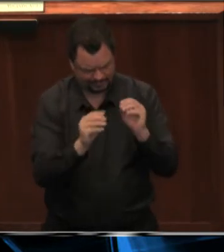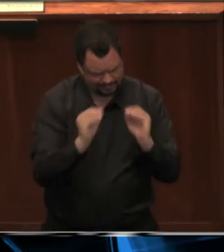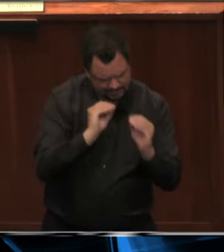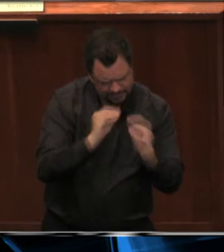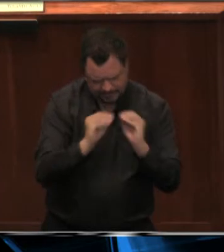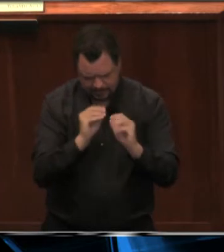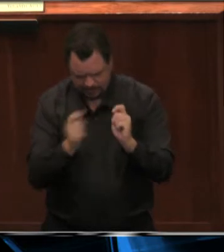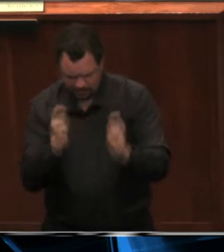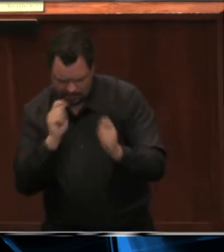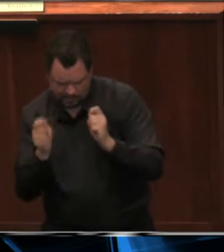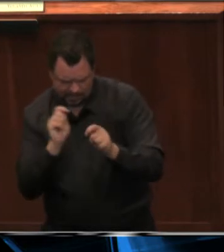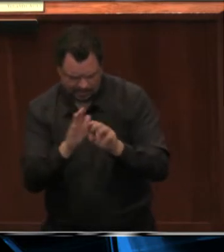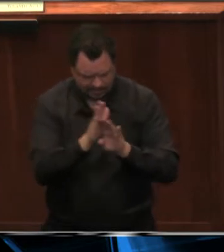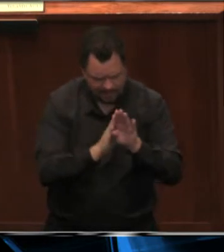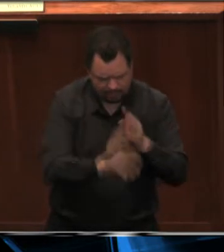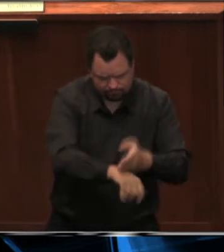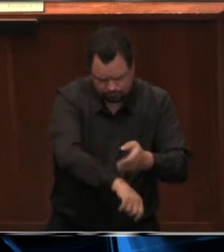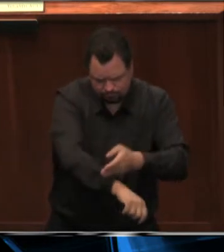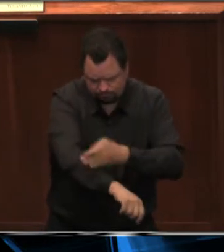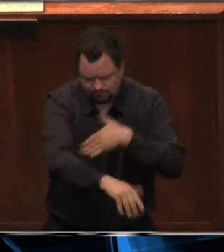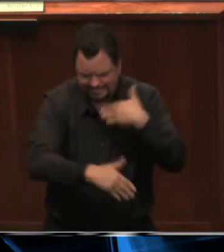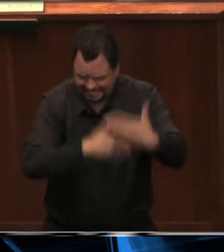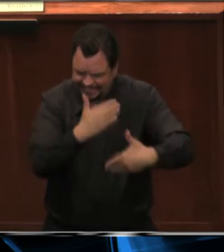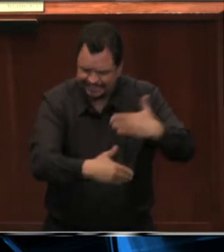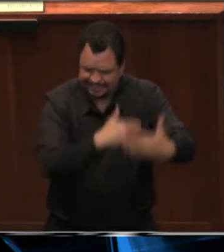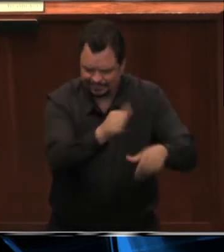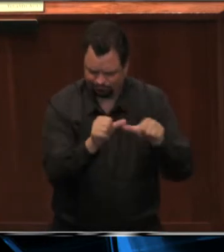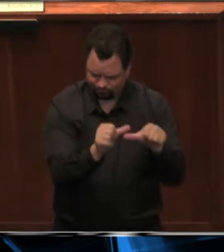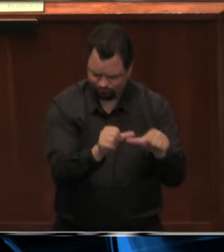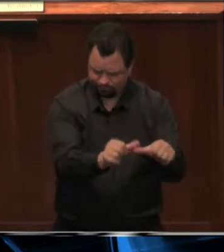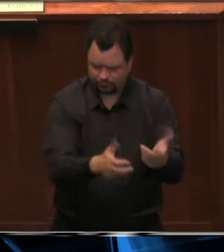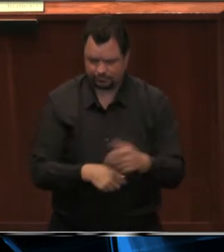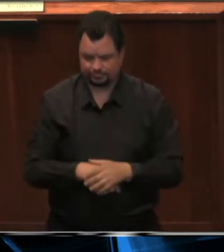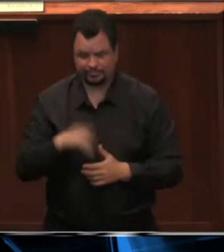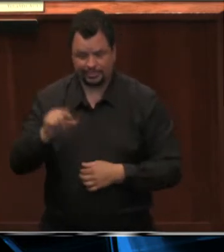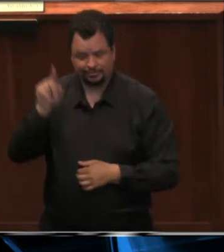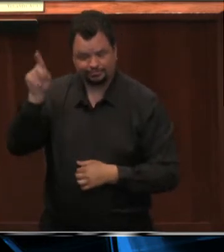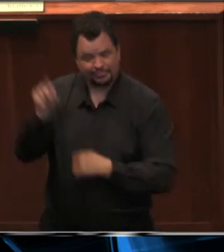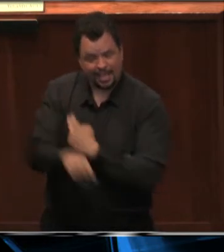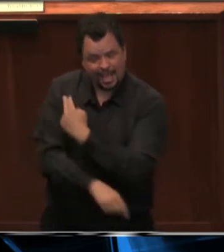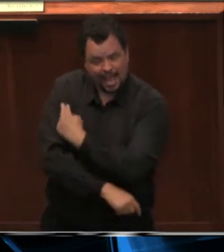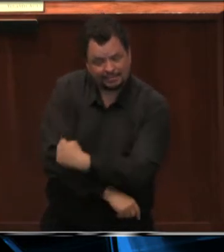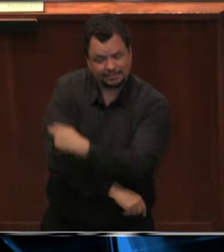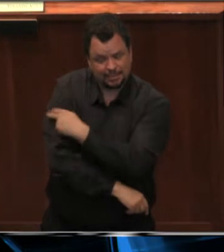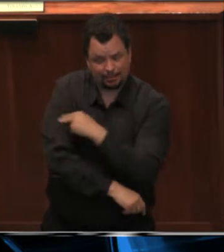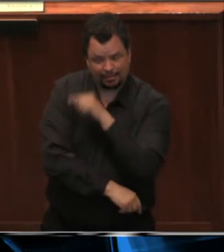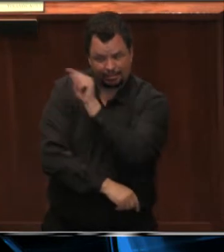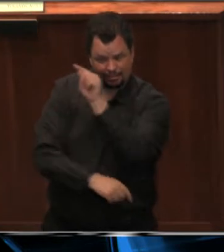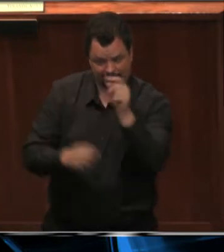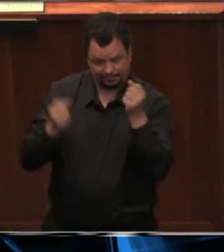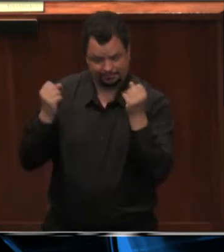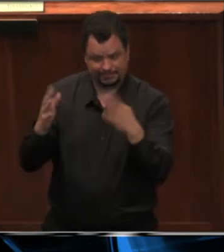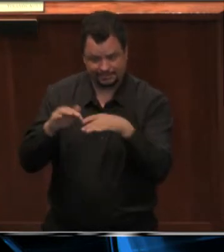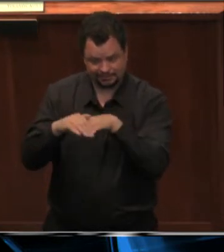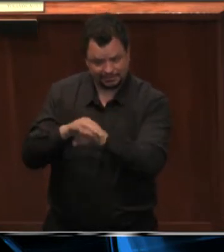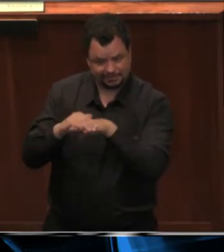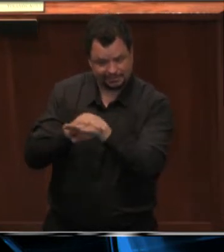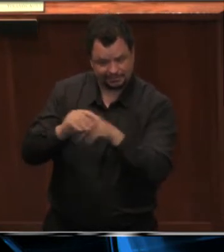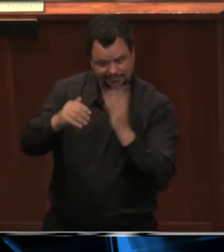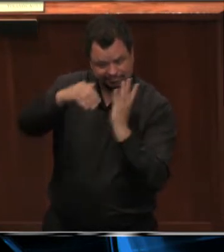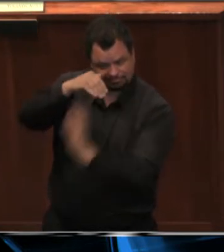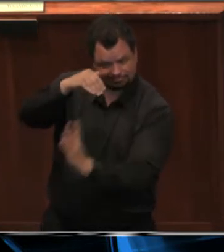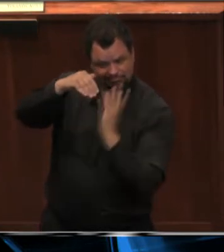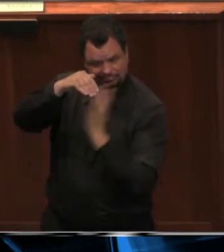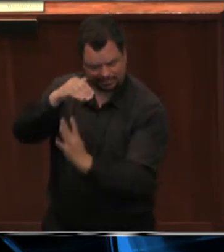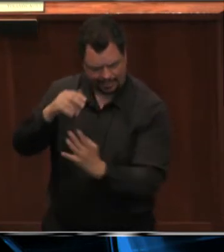capacity when possible. Hospital capacity, we've seen steady increases in admissions over the past 2 weeks, and the